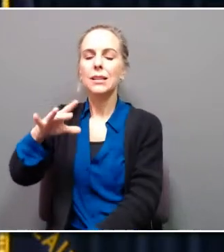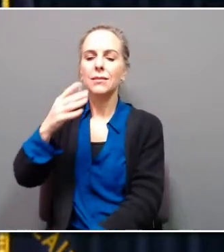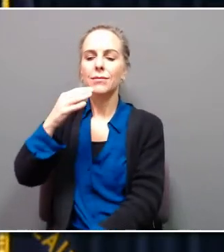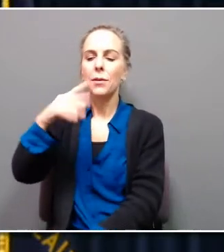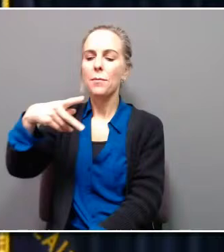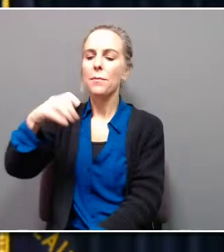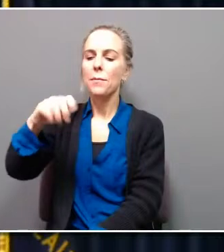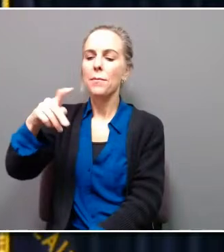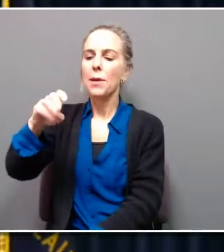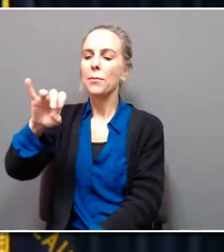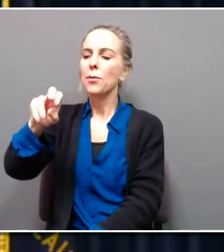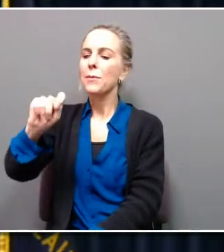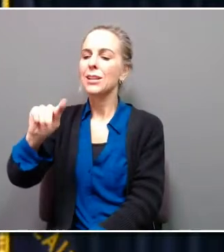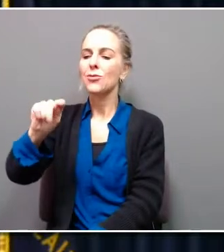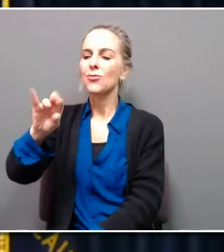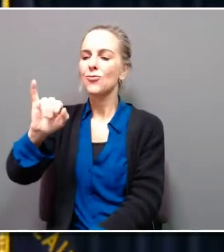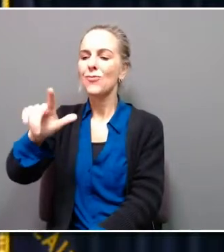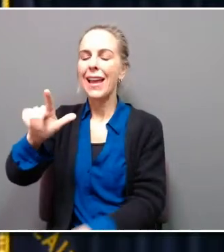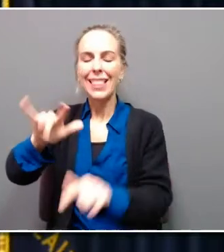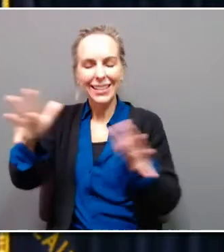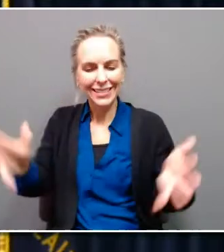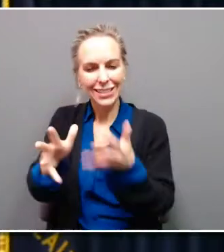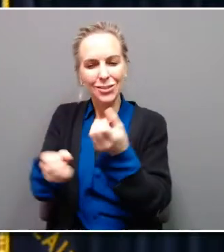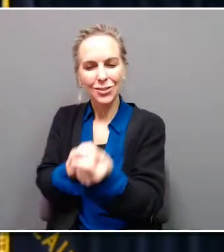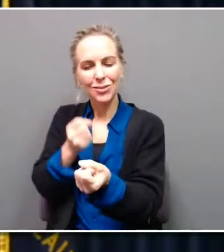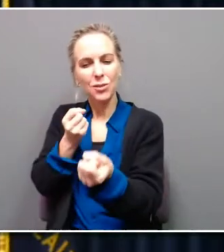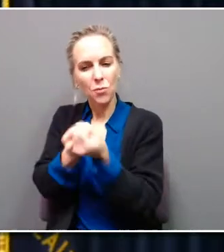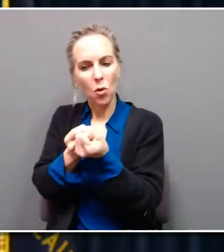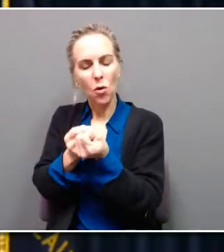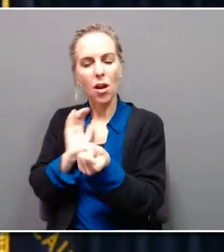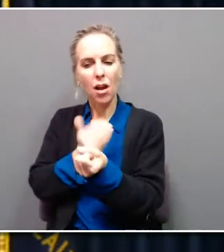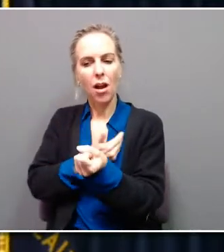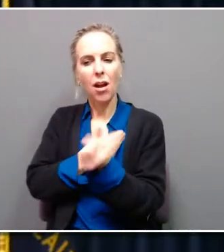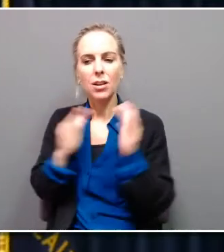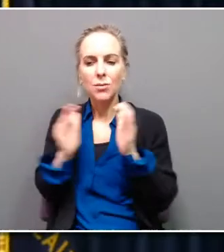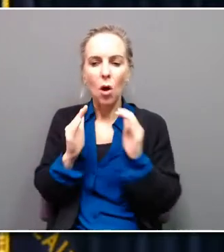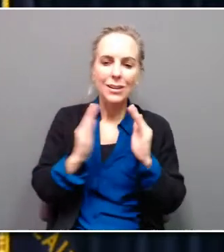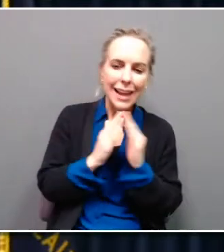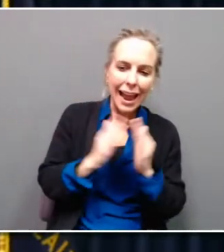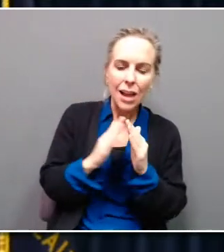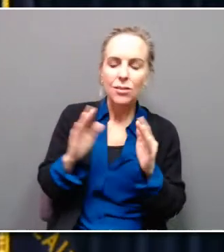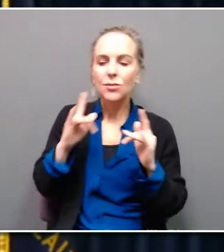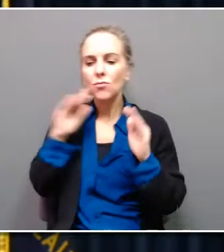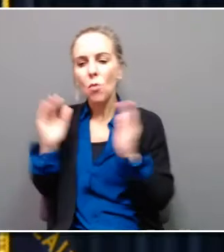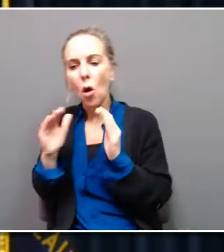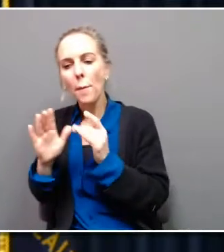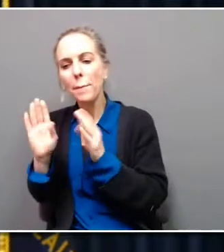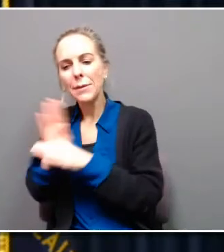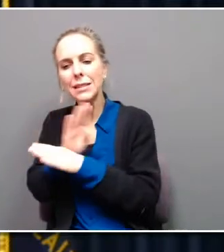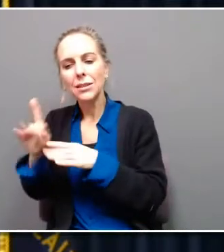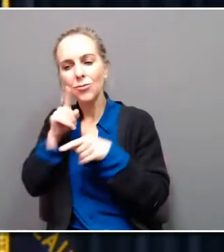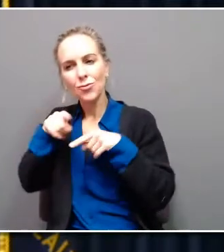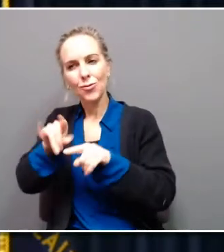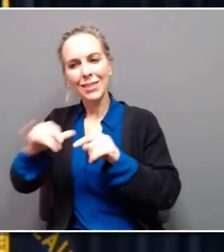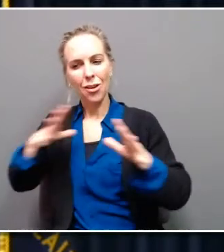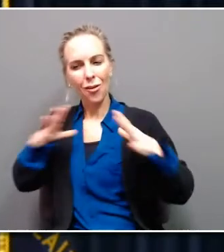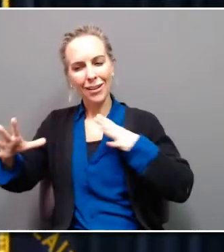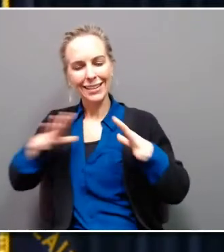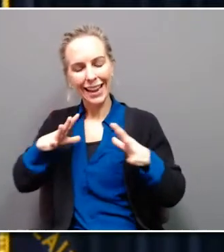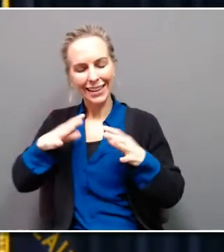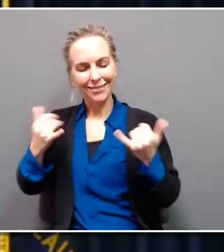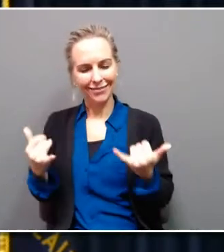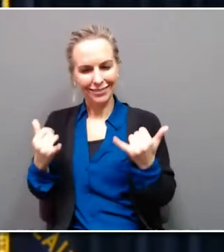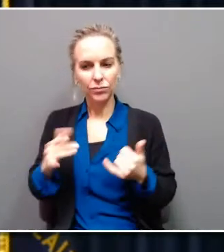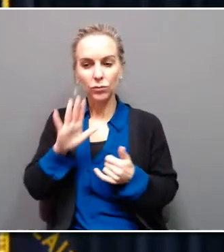to support our small towns, local businesses, and artisans during the holiday season. By supporting small businesses, your dollars